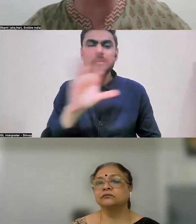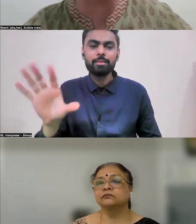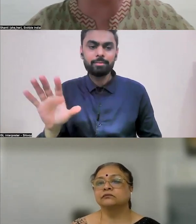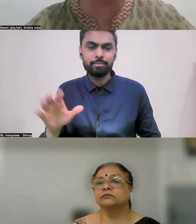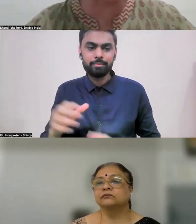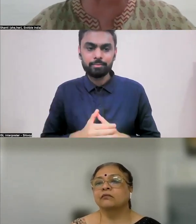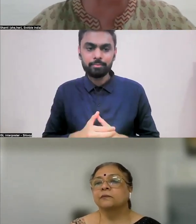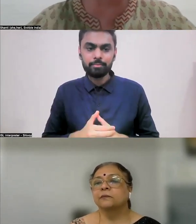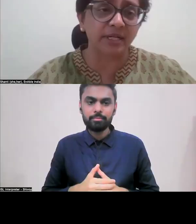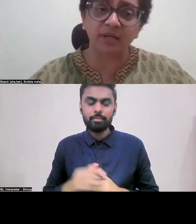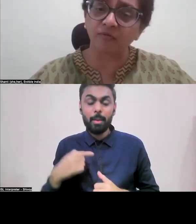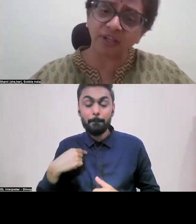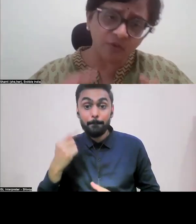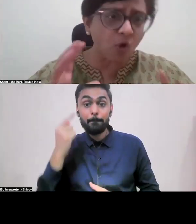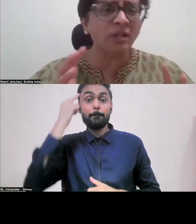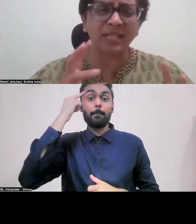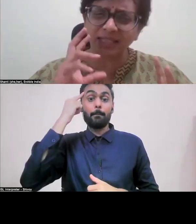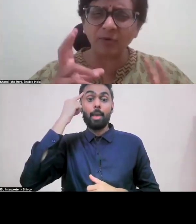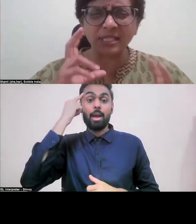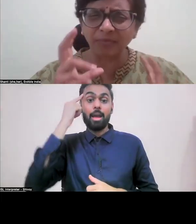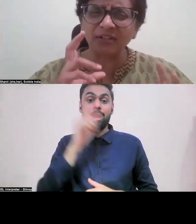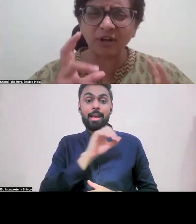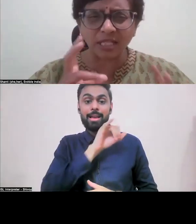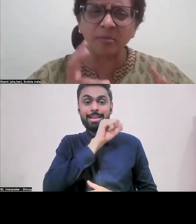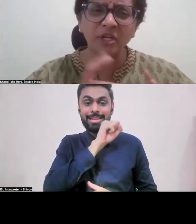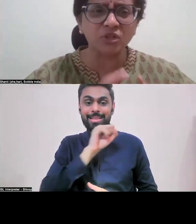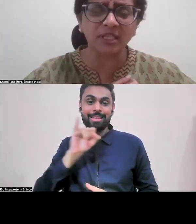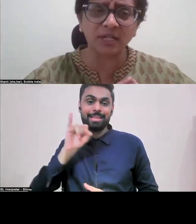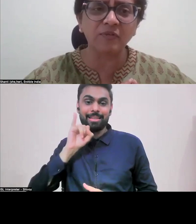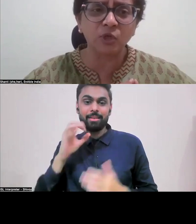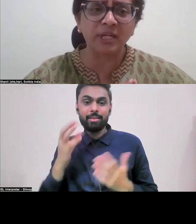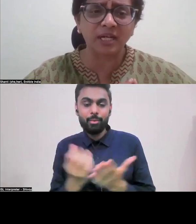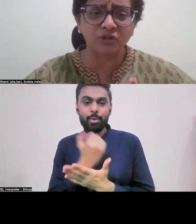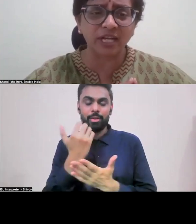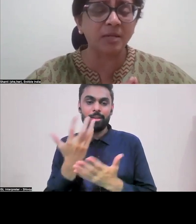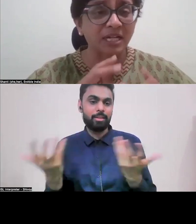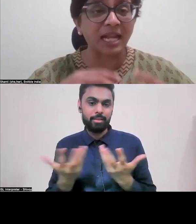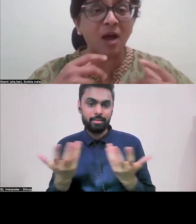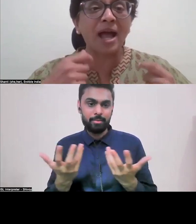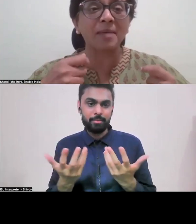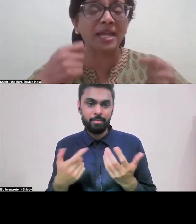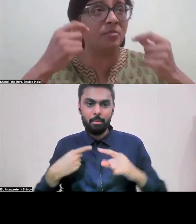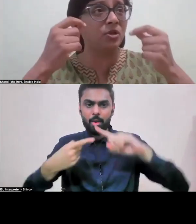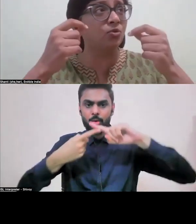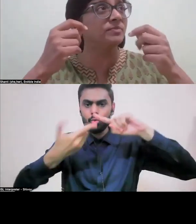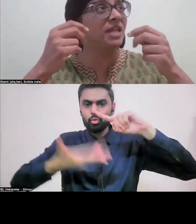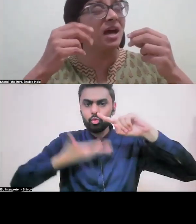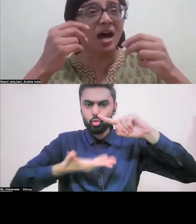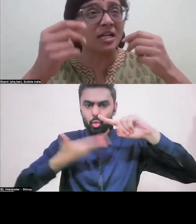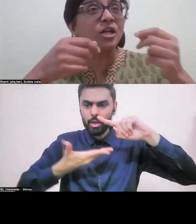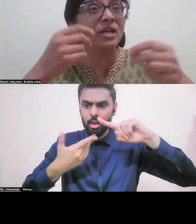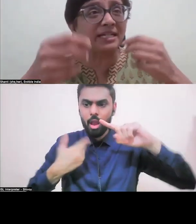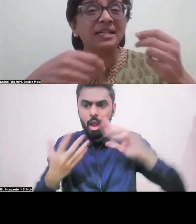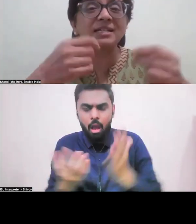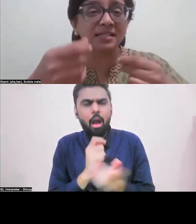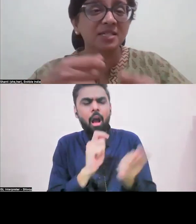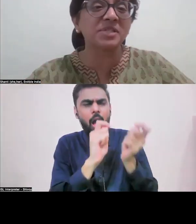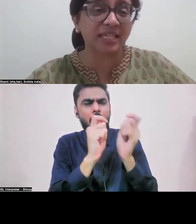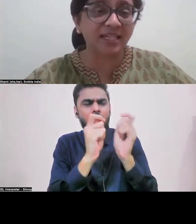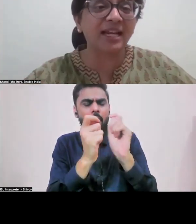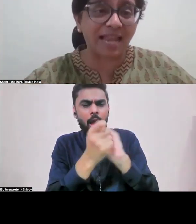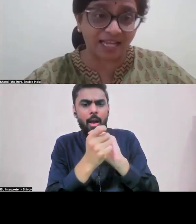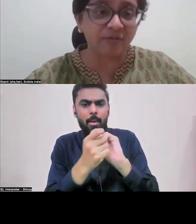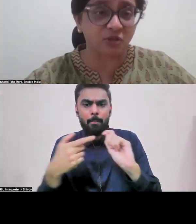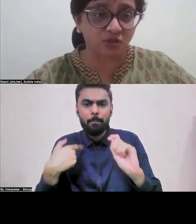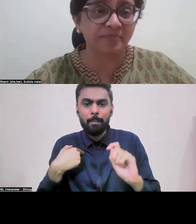realization has been, at Enable India. We've known that there was something transformational that we were doing in our training, but now I'm able to articulate it in a